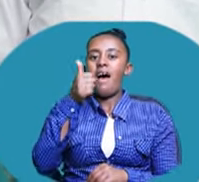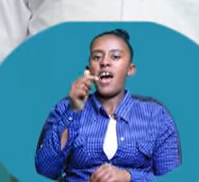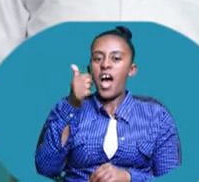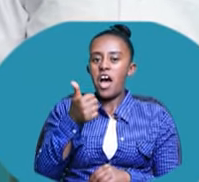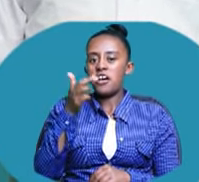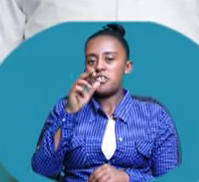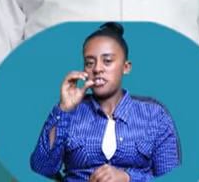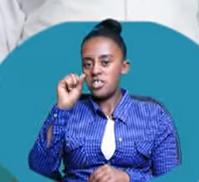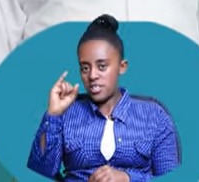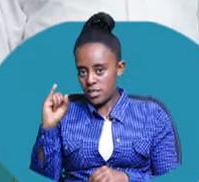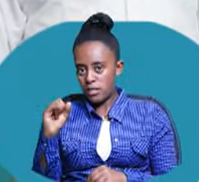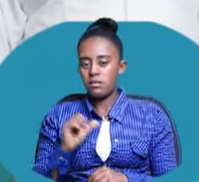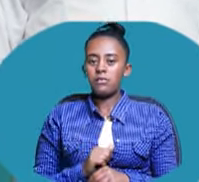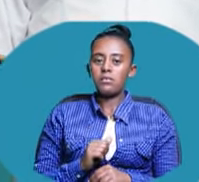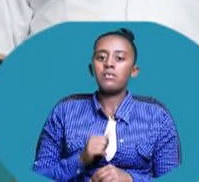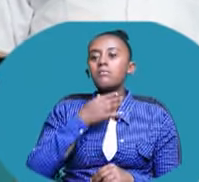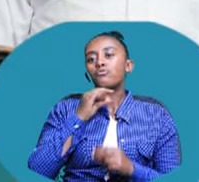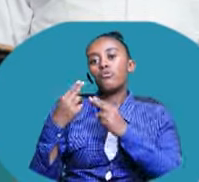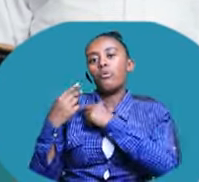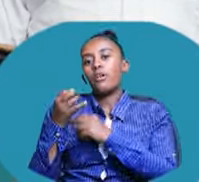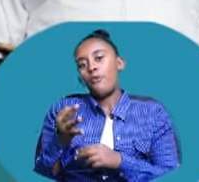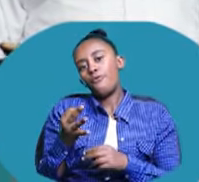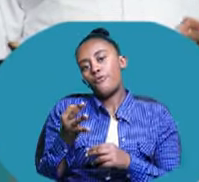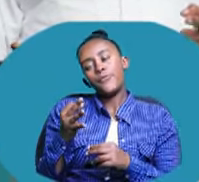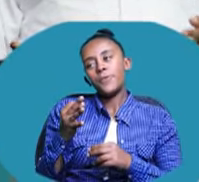Oromo western part of Sultanate of